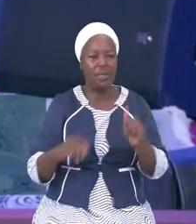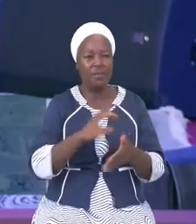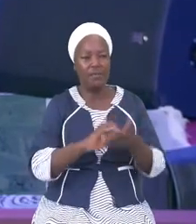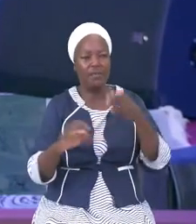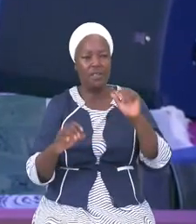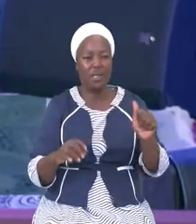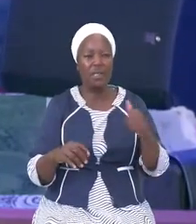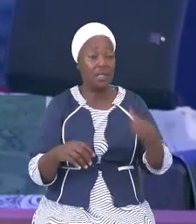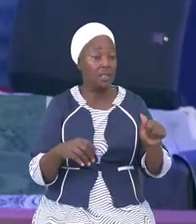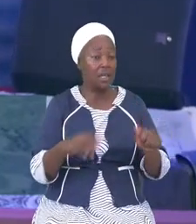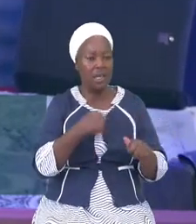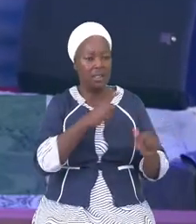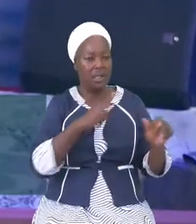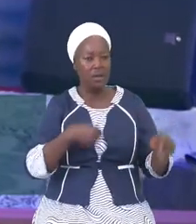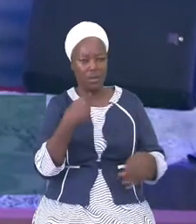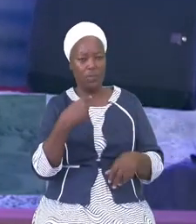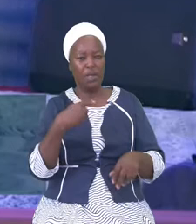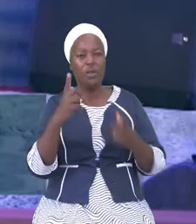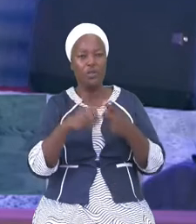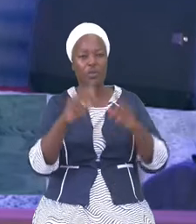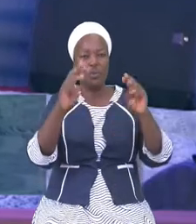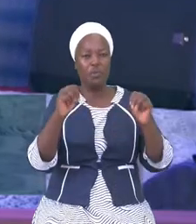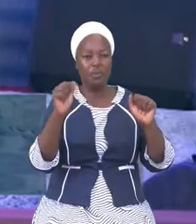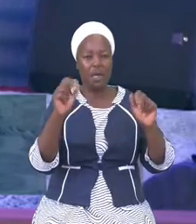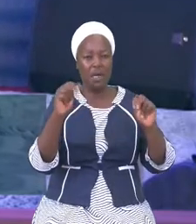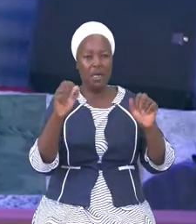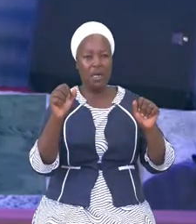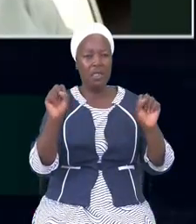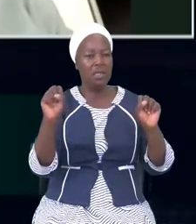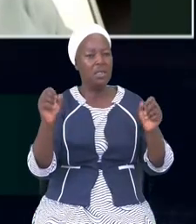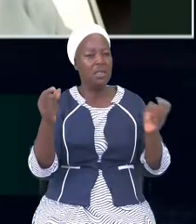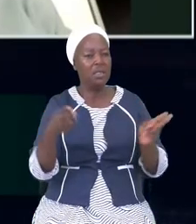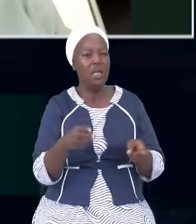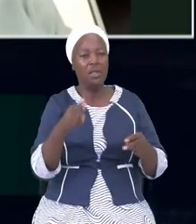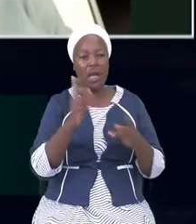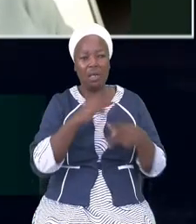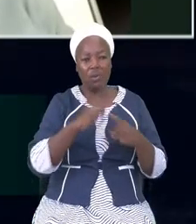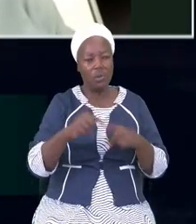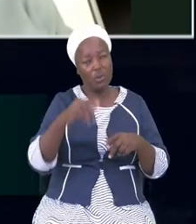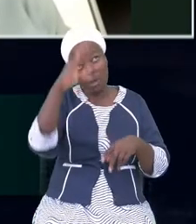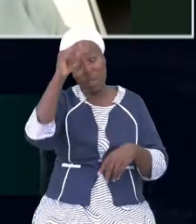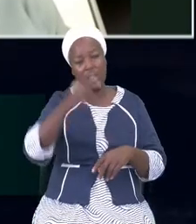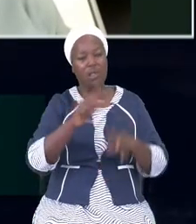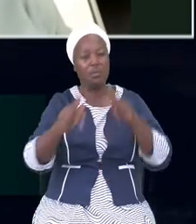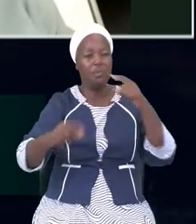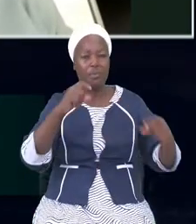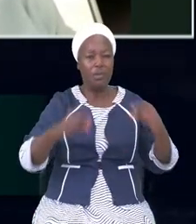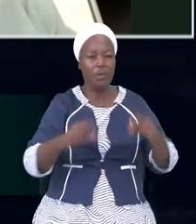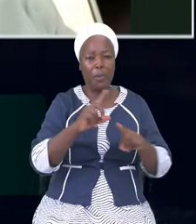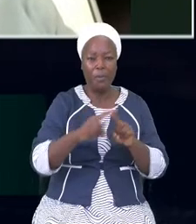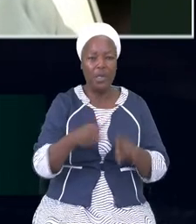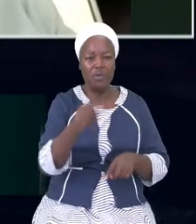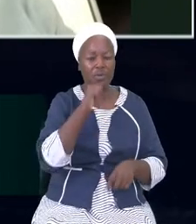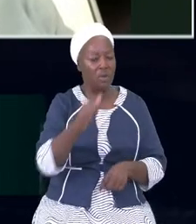in verse 10, and the Lord spake to Manasseh and to his people, but they will not